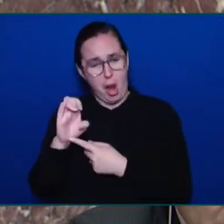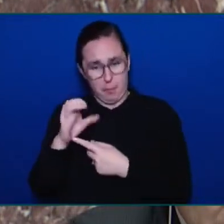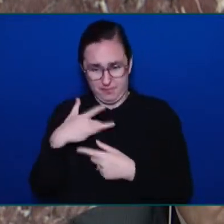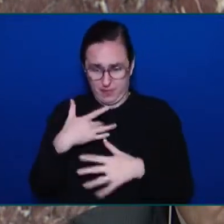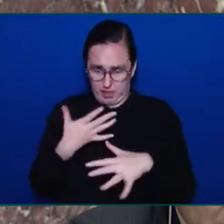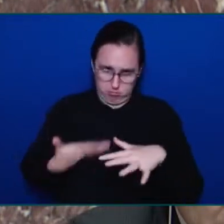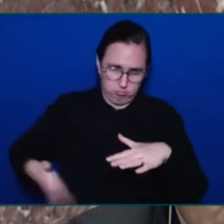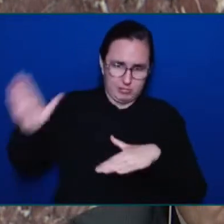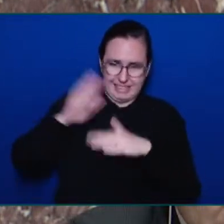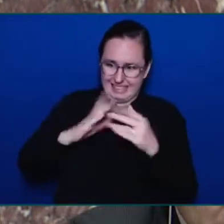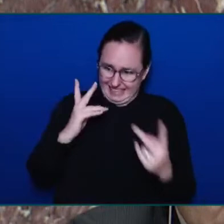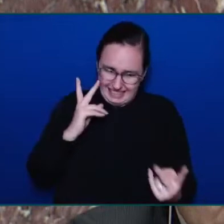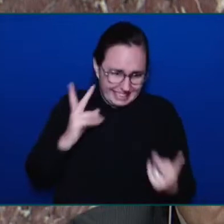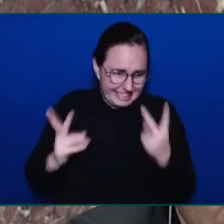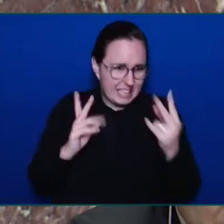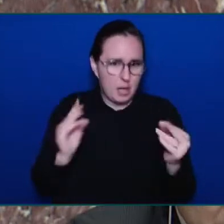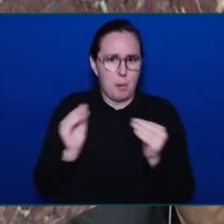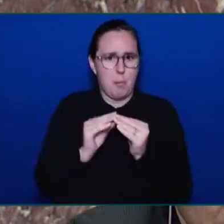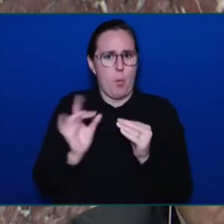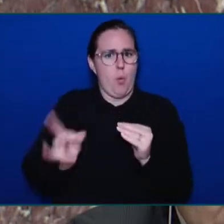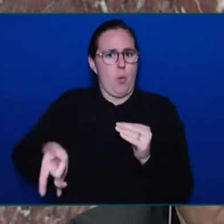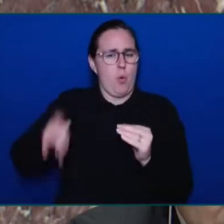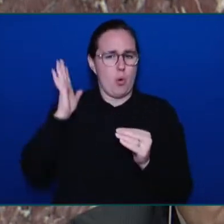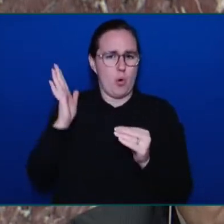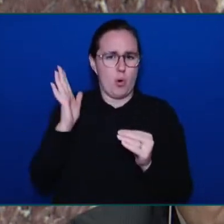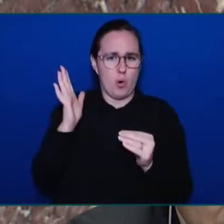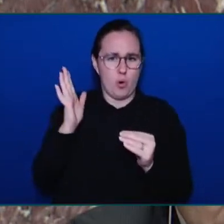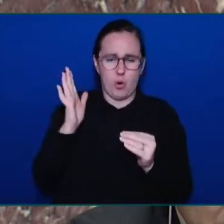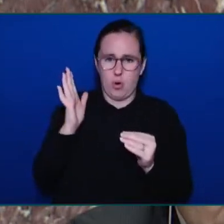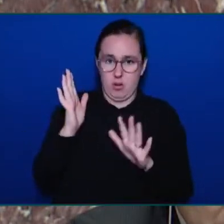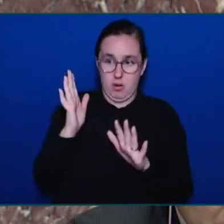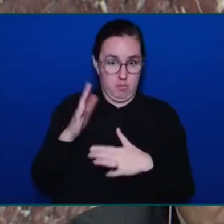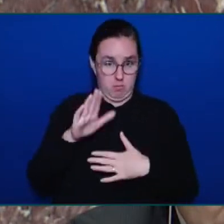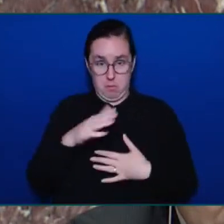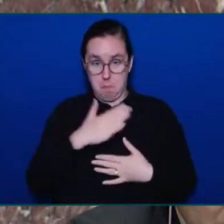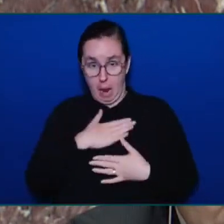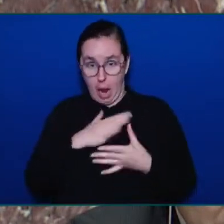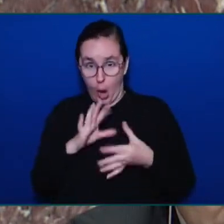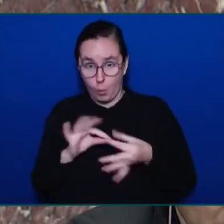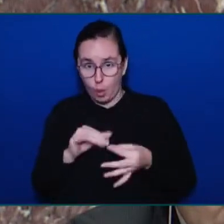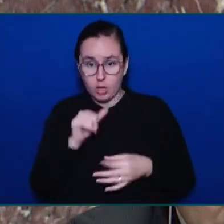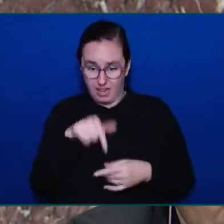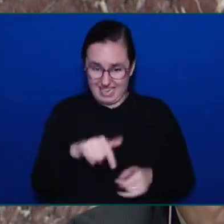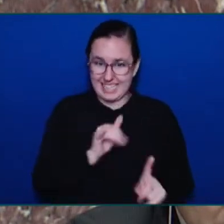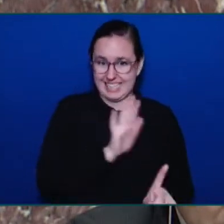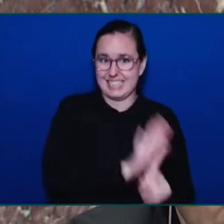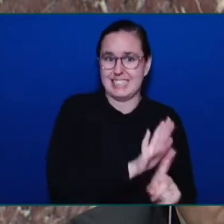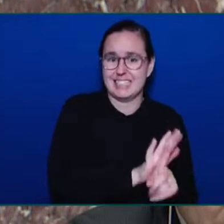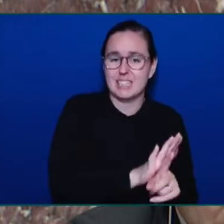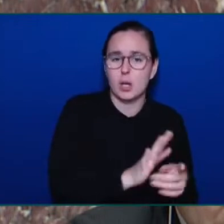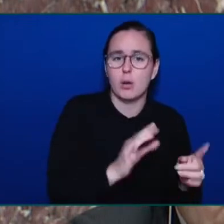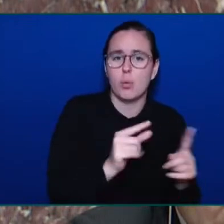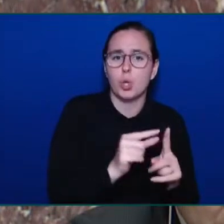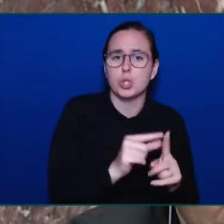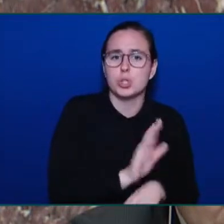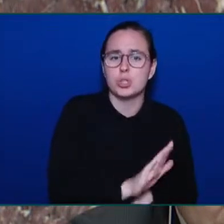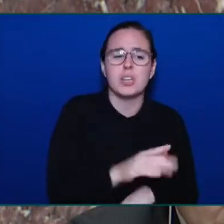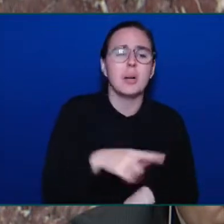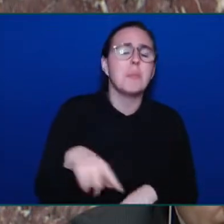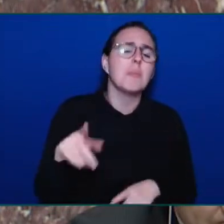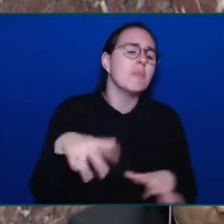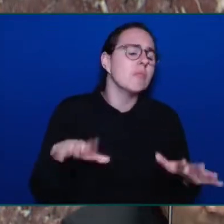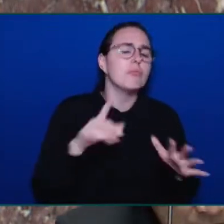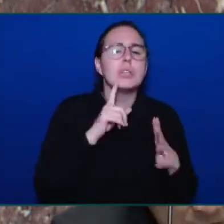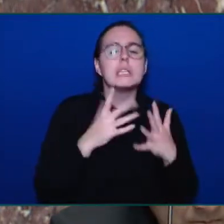Desperate businesses are begging for support to help mitigate the devastating impacts of vandalism and property